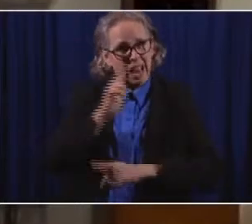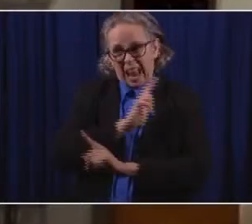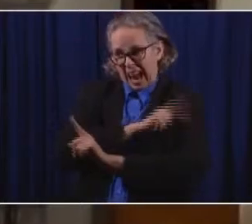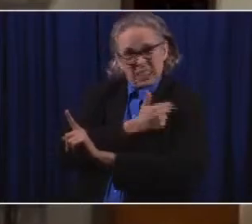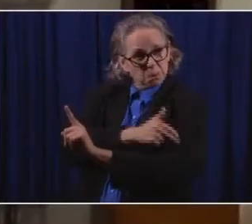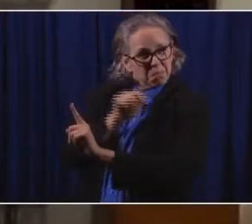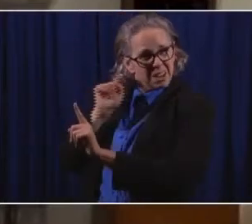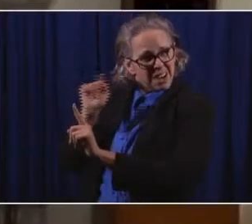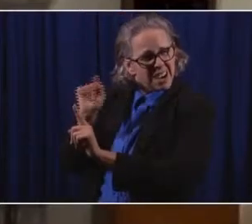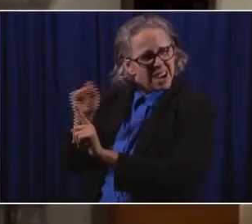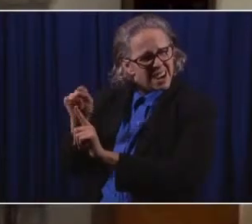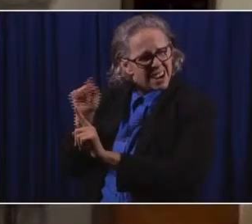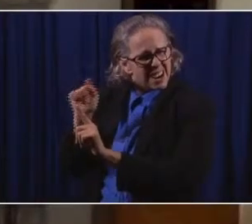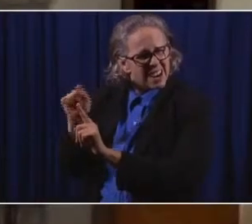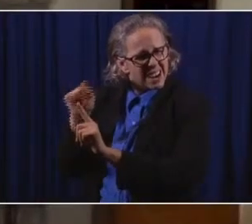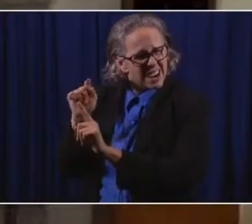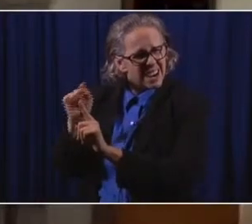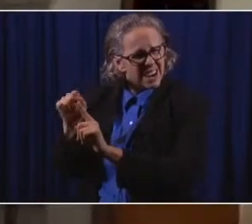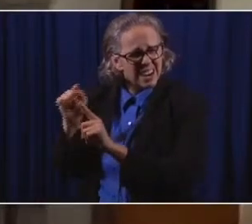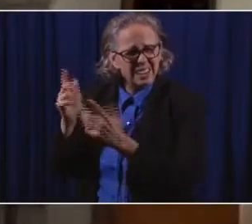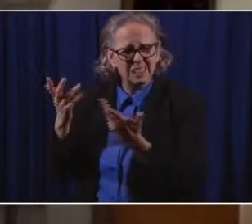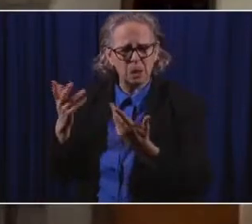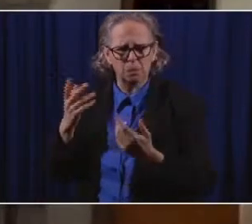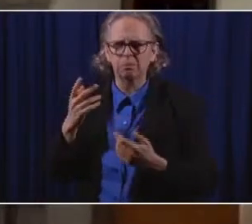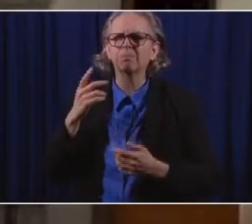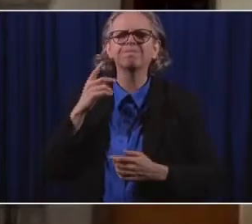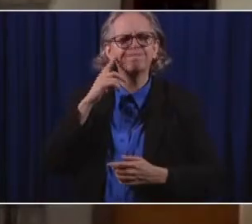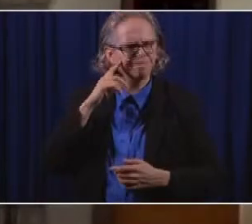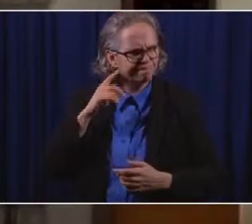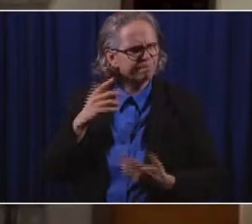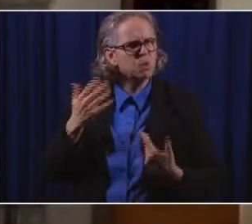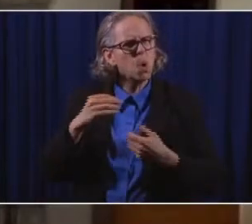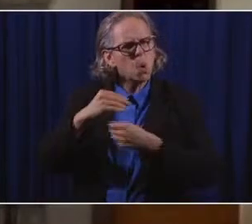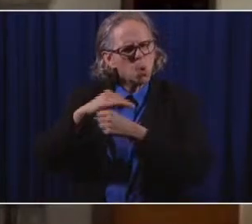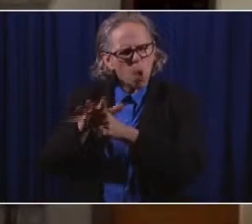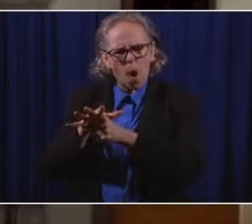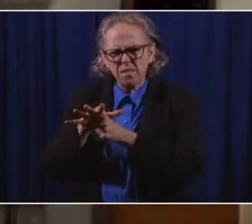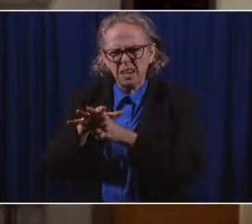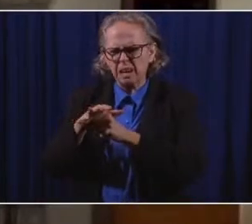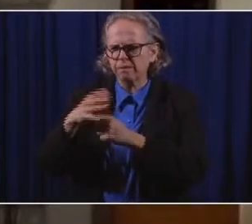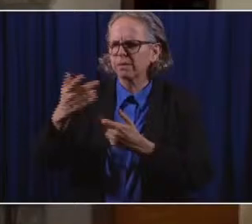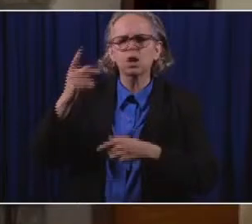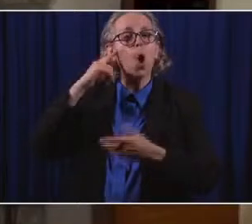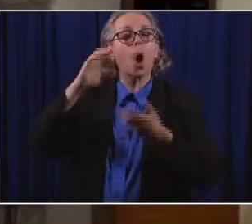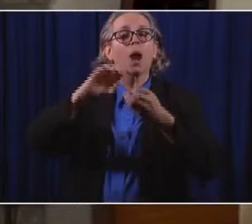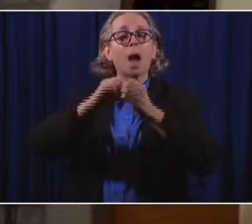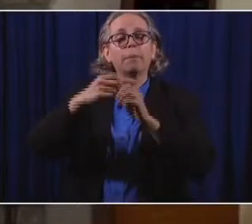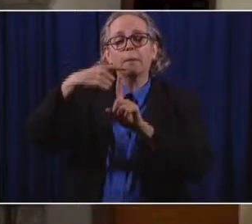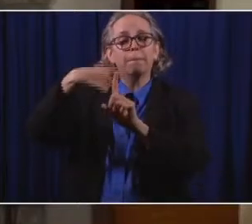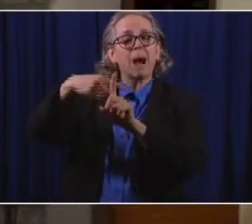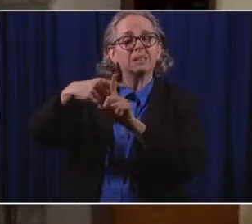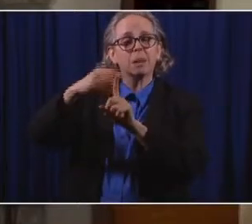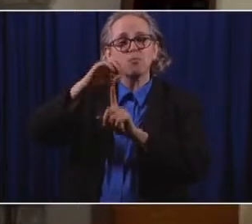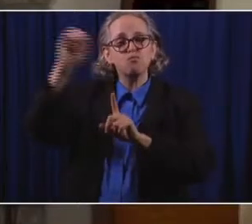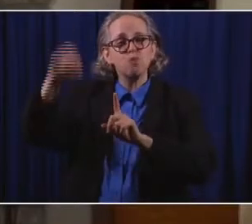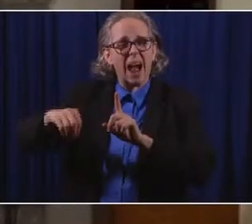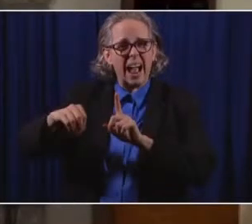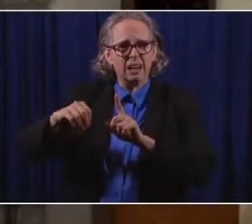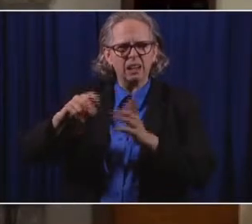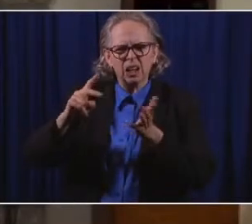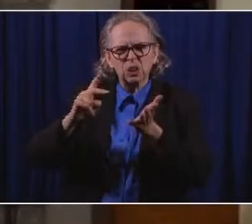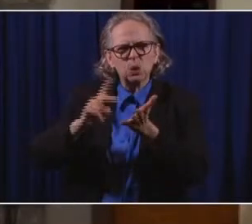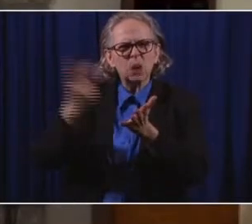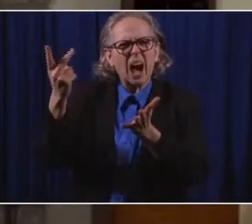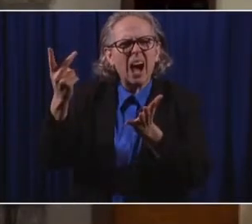COVID positive ICU utilization has doubled from the beginning of October, and that is